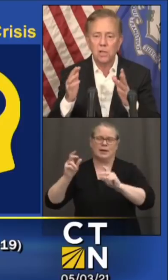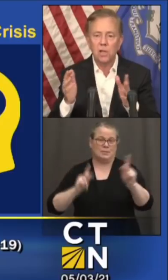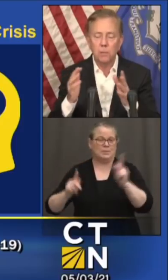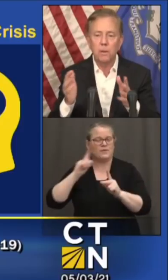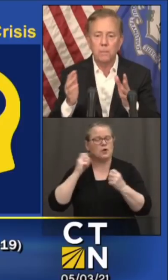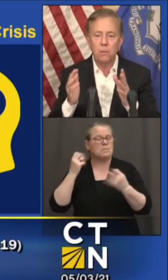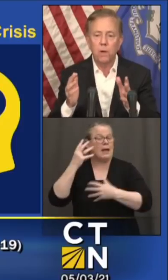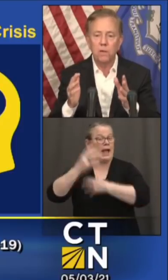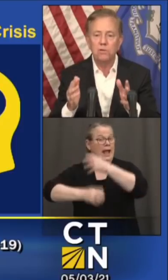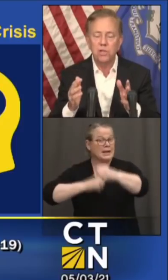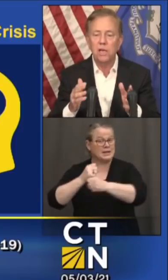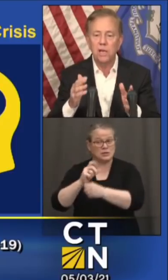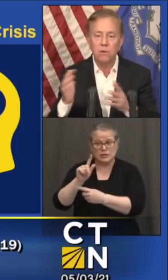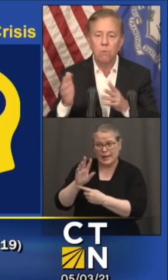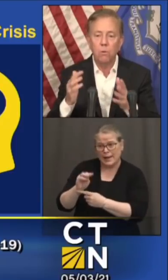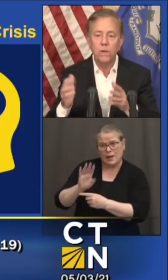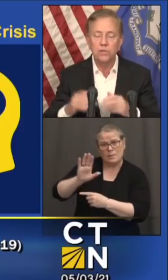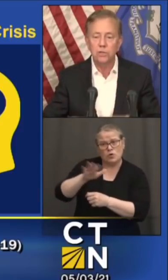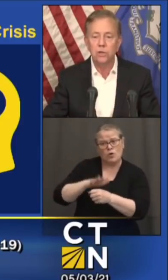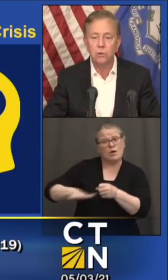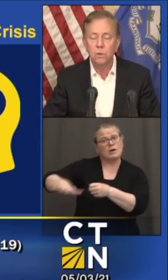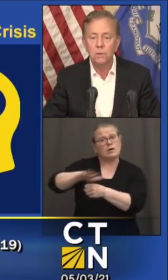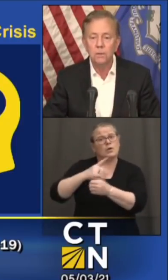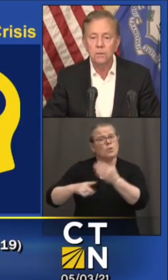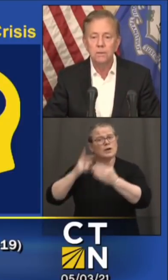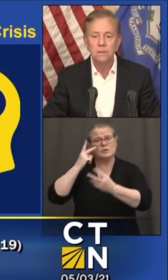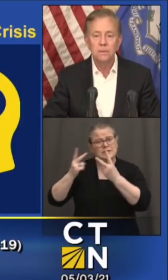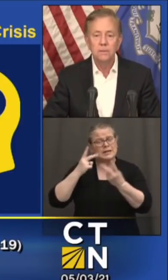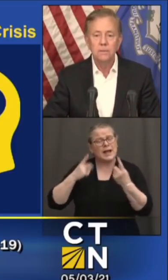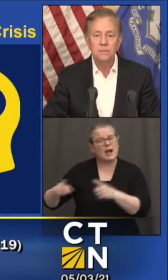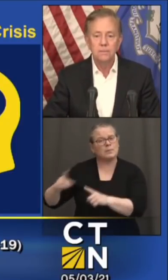tell us a little bit about what you see and what we should do.